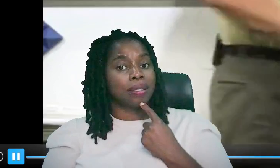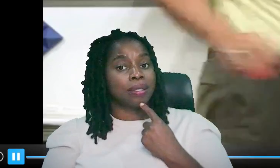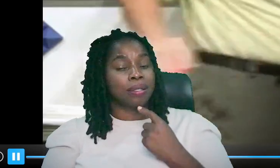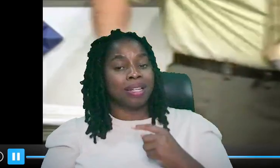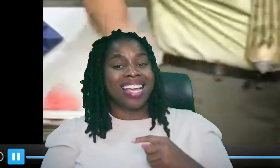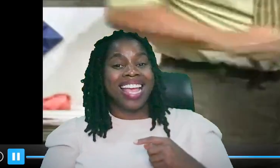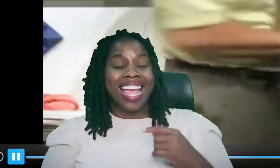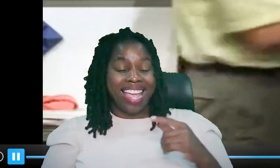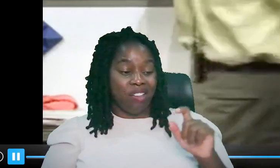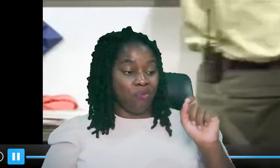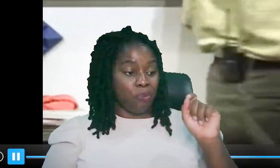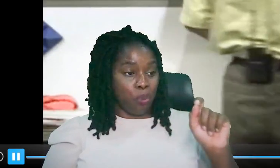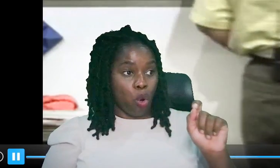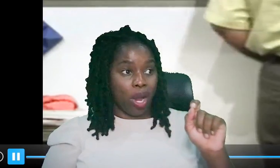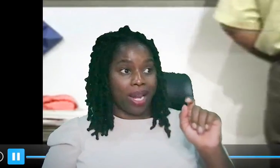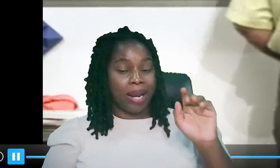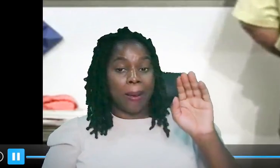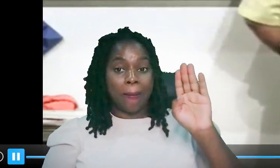point B